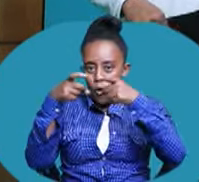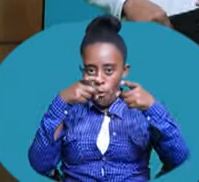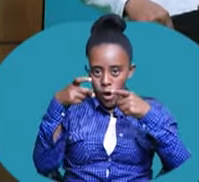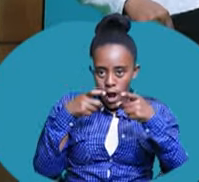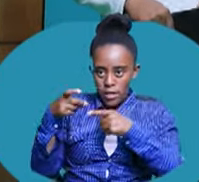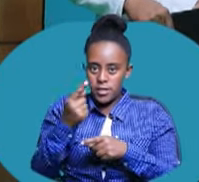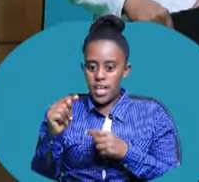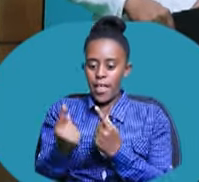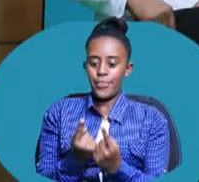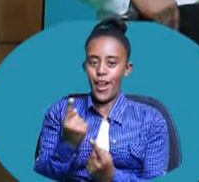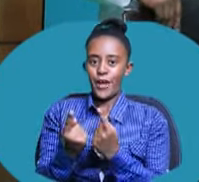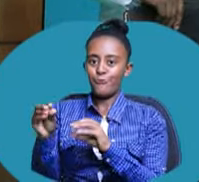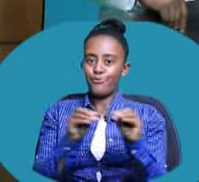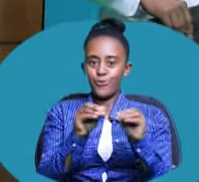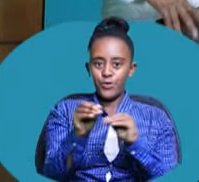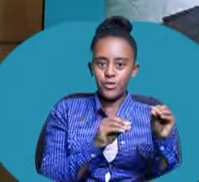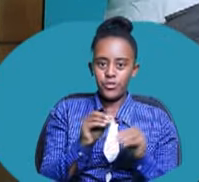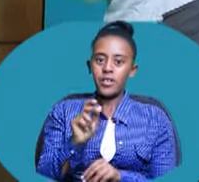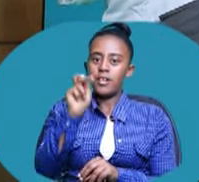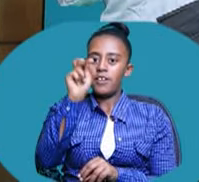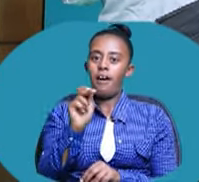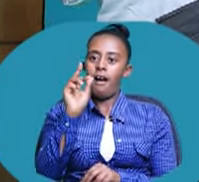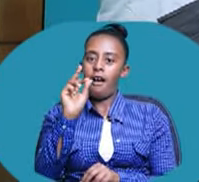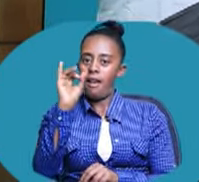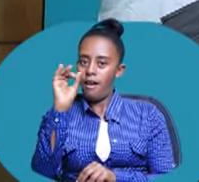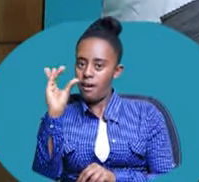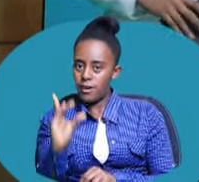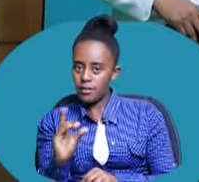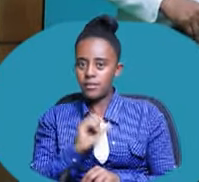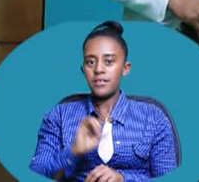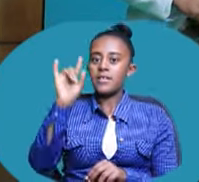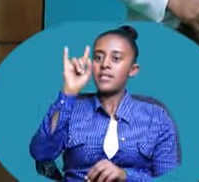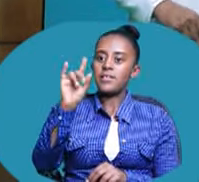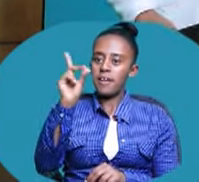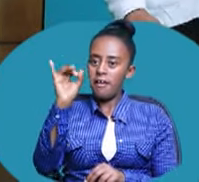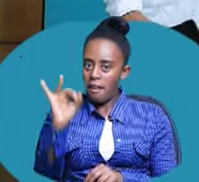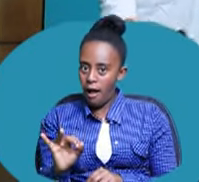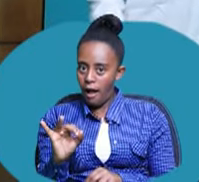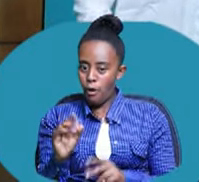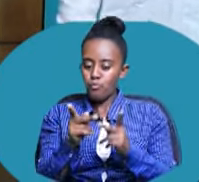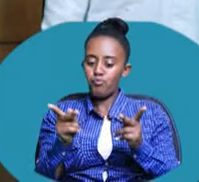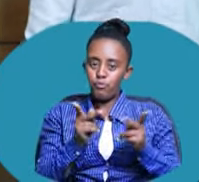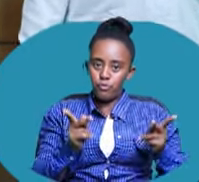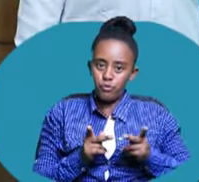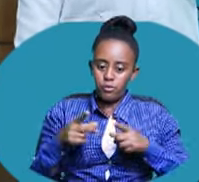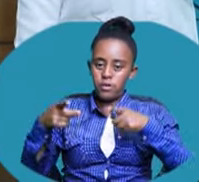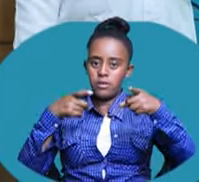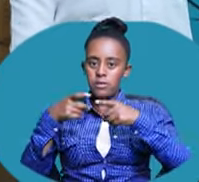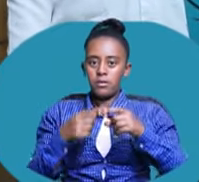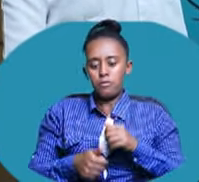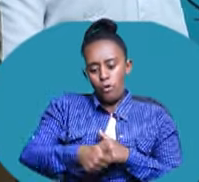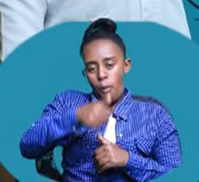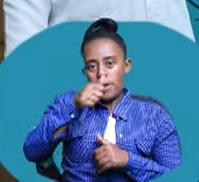route, especially Dahalak in the Red Sea coast, Zaila in the Gulf of Aden. The 2 ports was